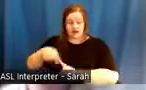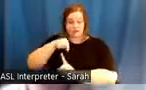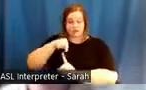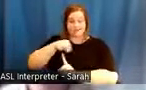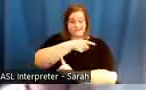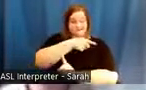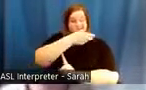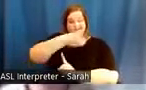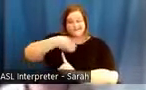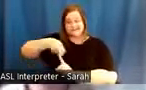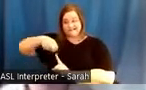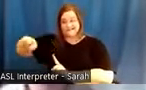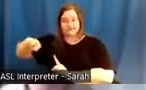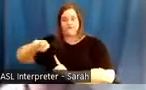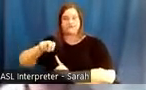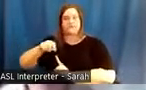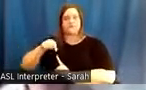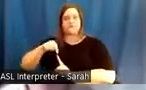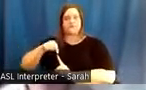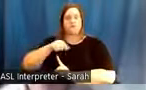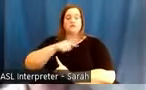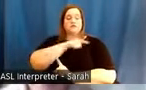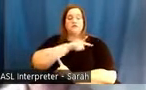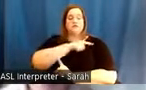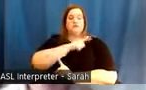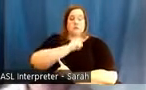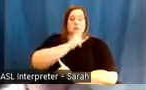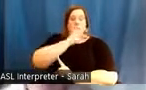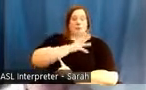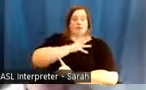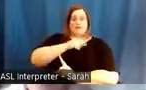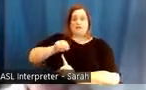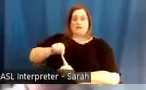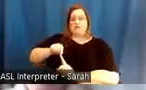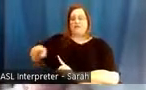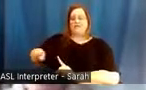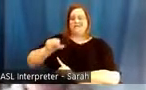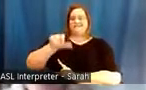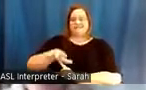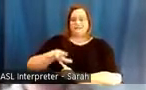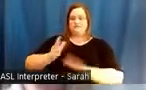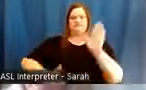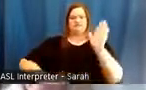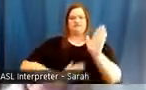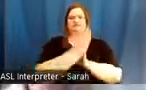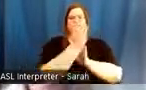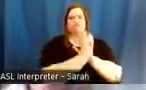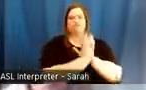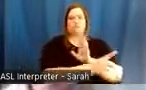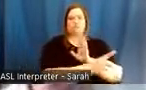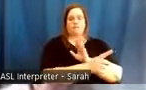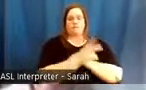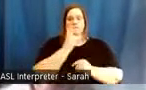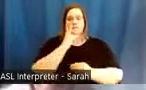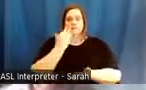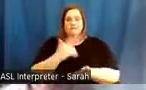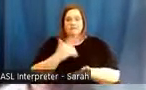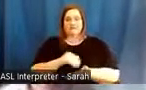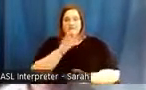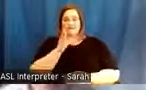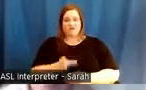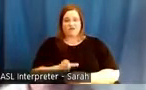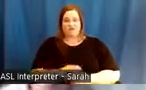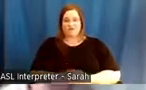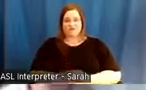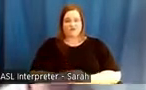SLP brought Ari to his new home and essentially fled the scene, never to see him again.